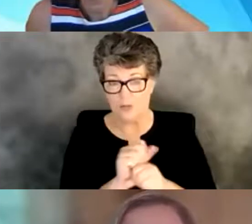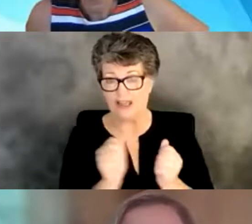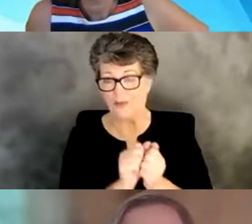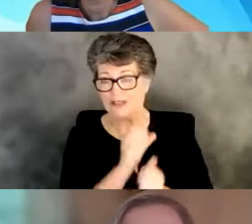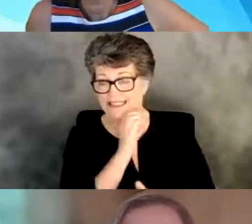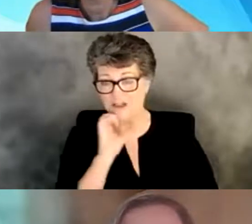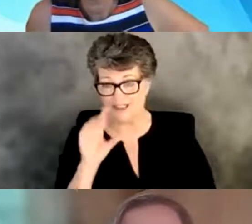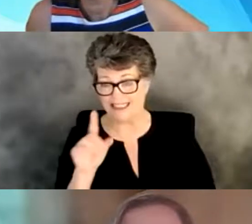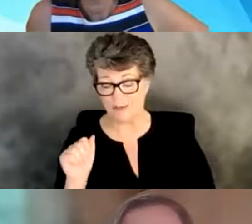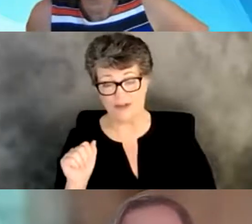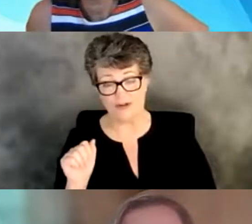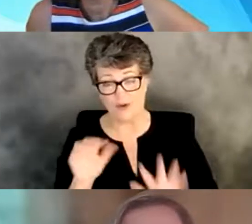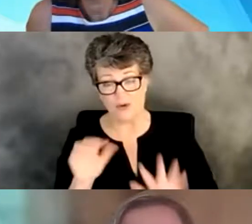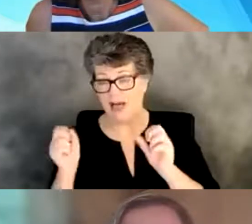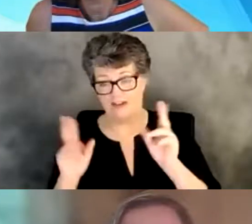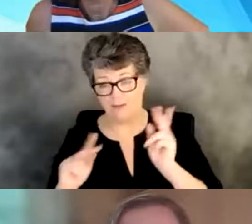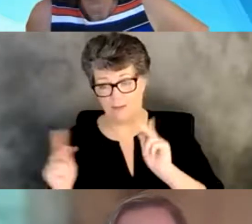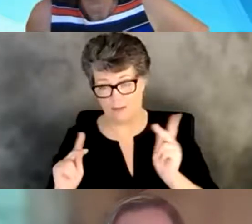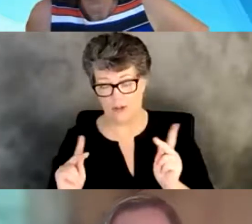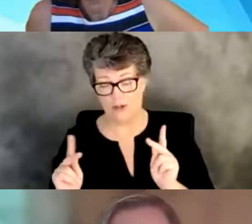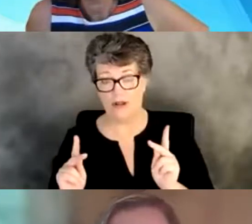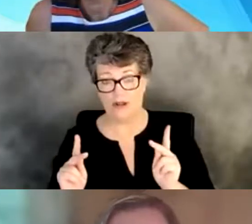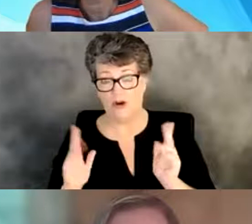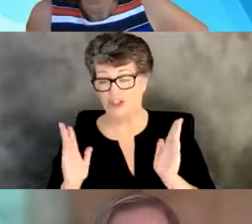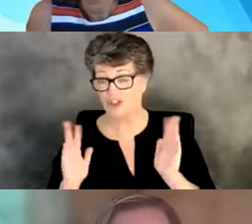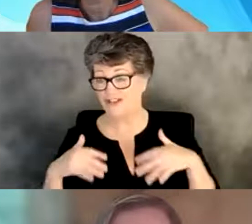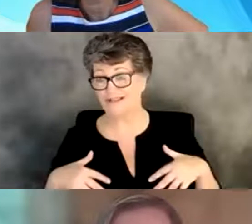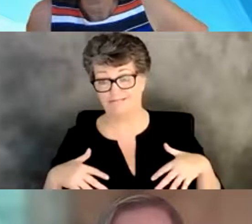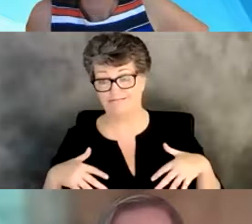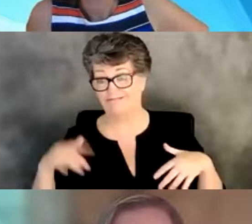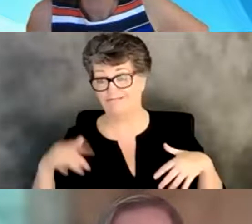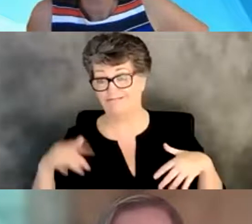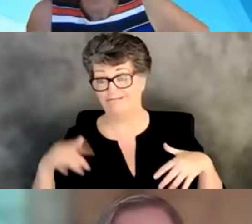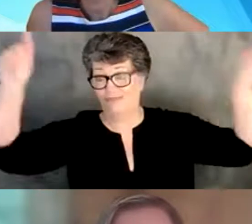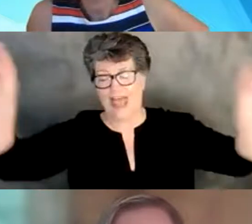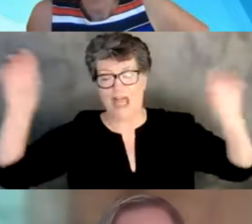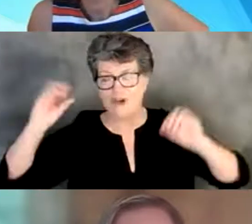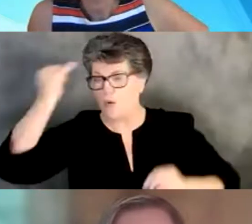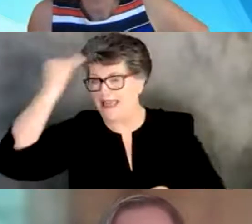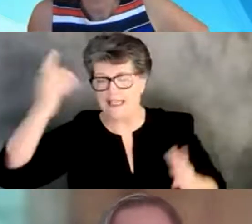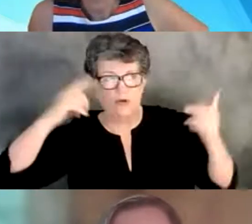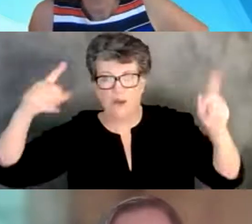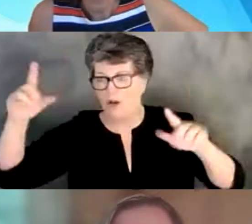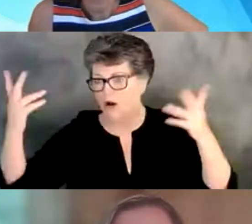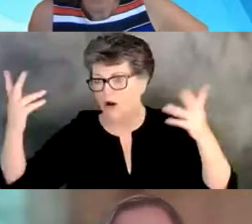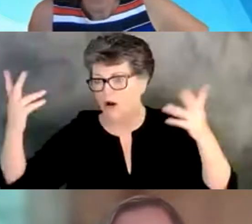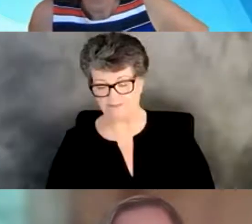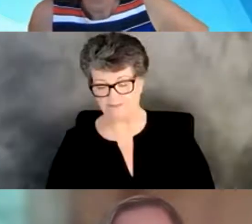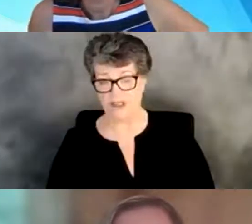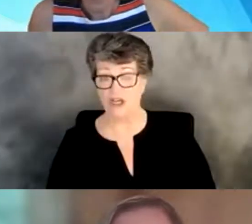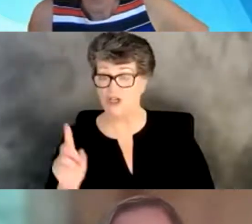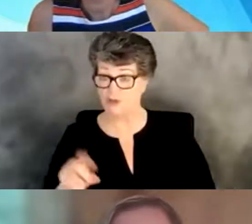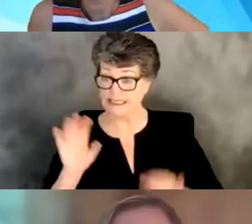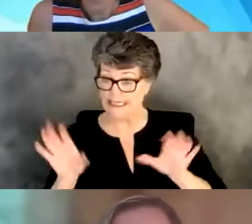disabled. There's a whole lot of people who are just out in the outskirts and have no clue what is going on. So what needs to be